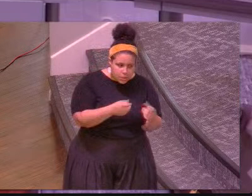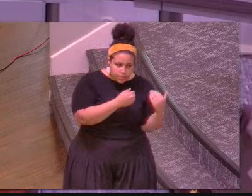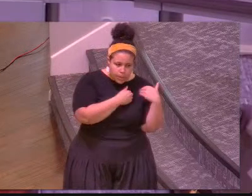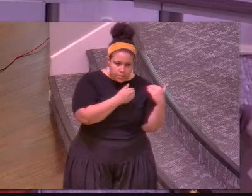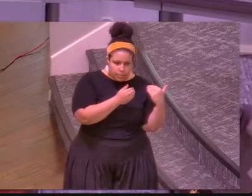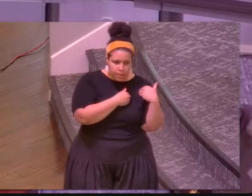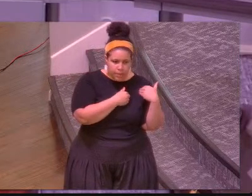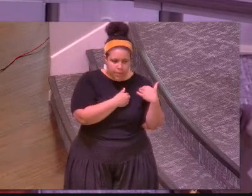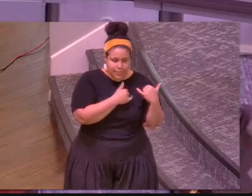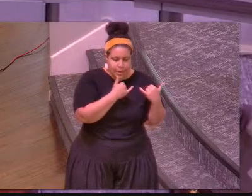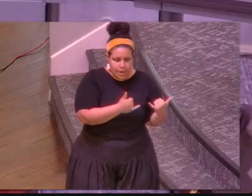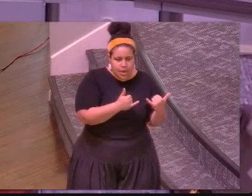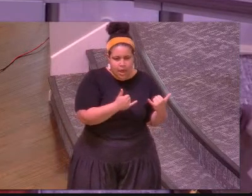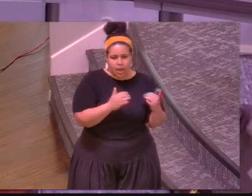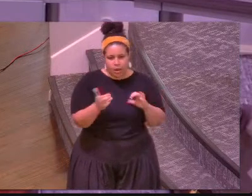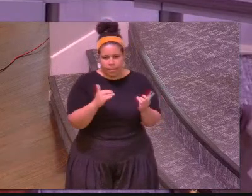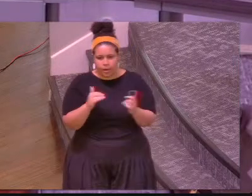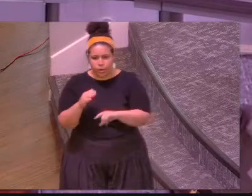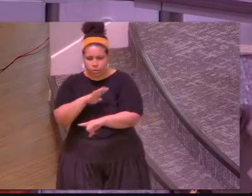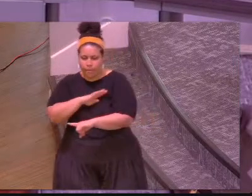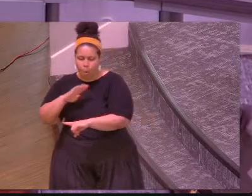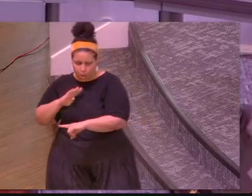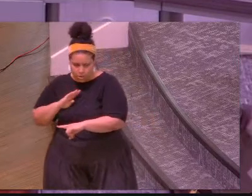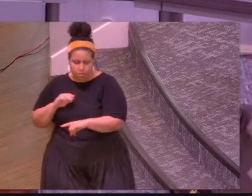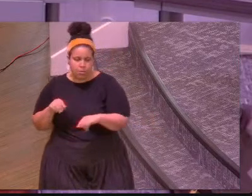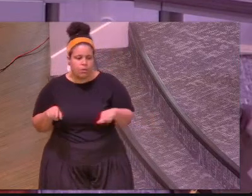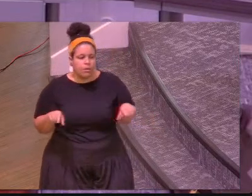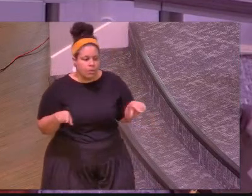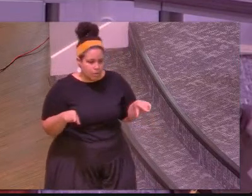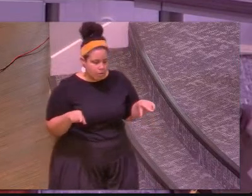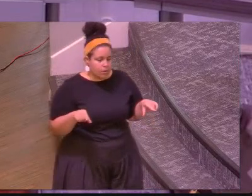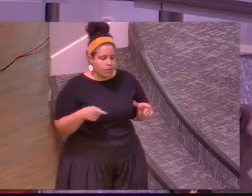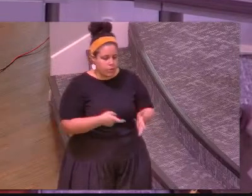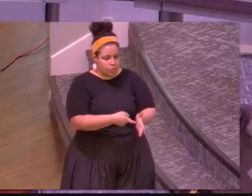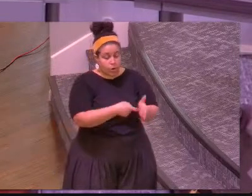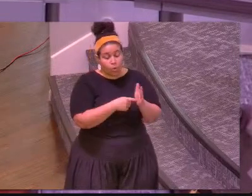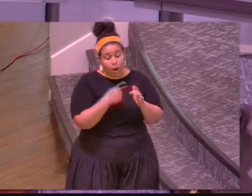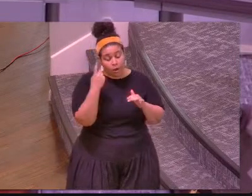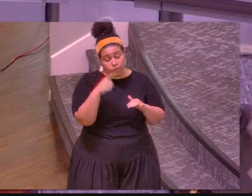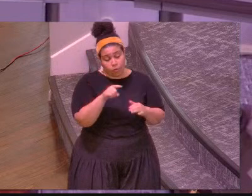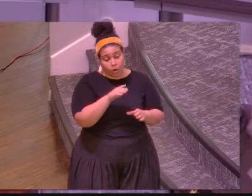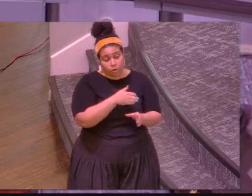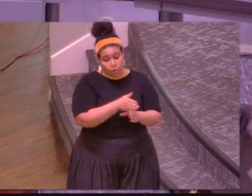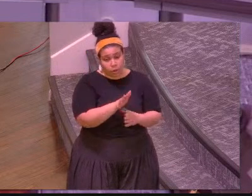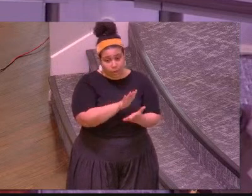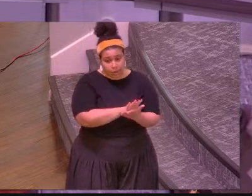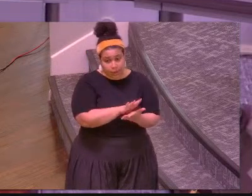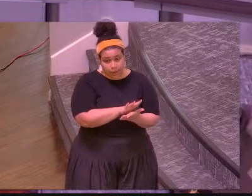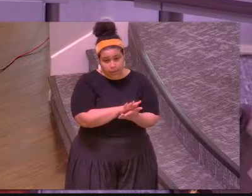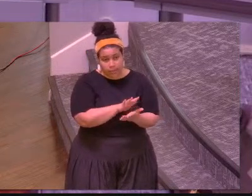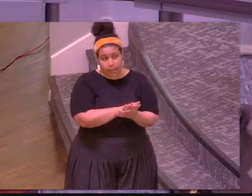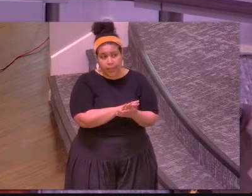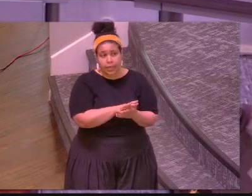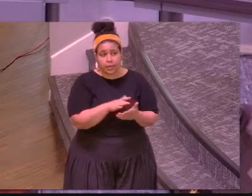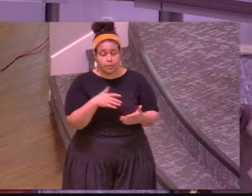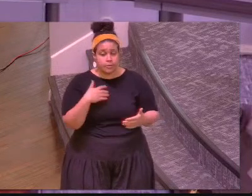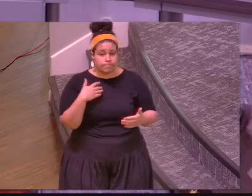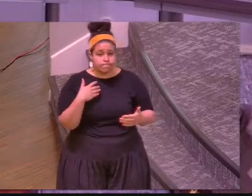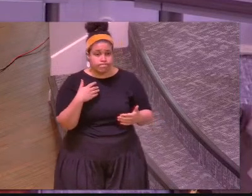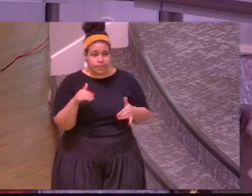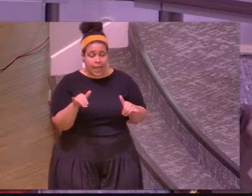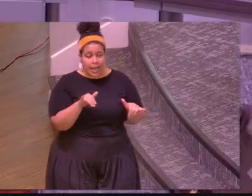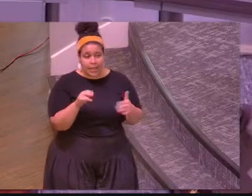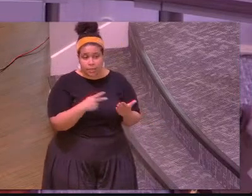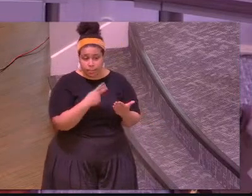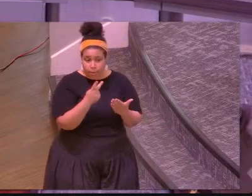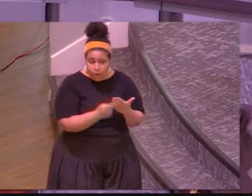now required board for the Career Academy itself, and whether that as a program is